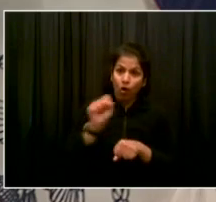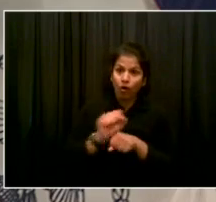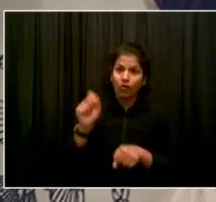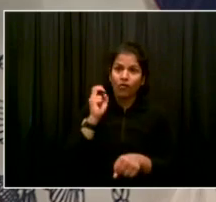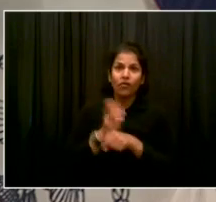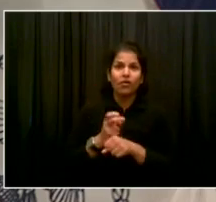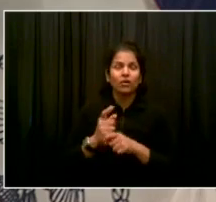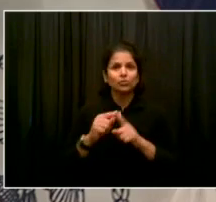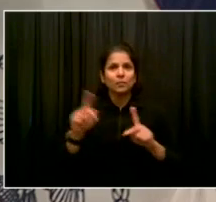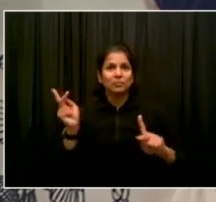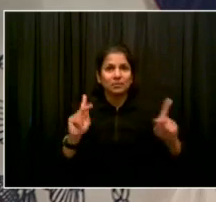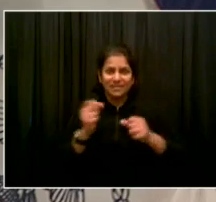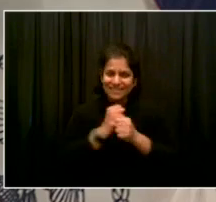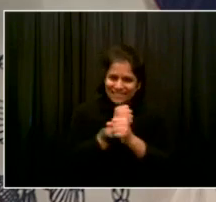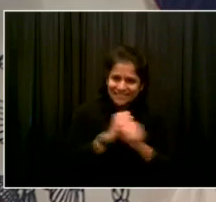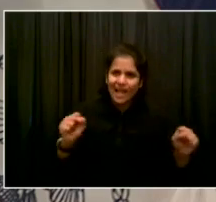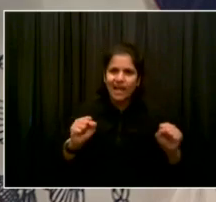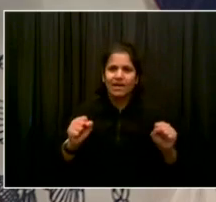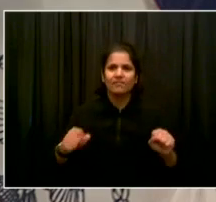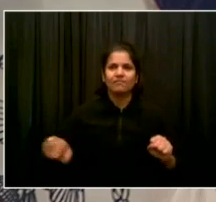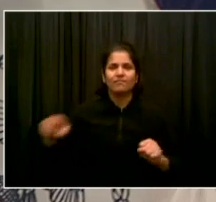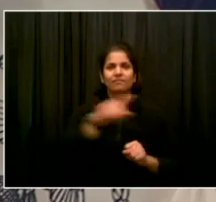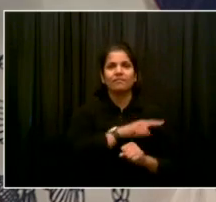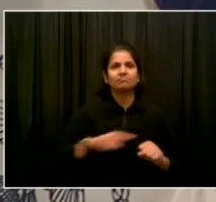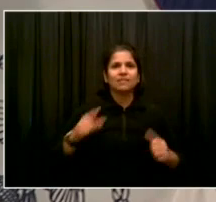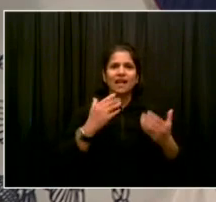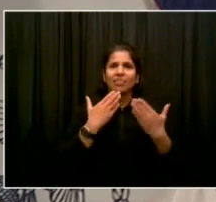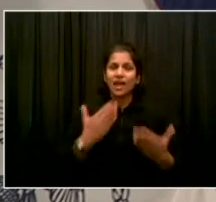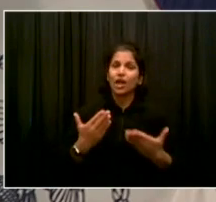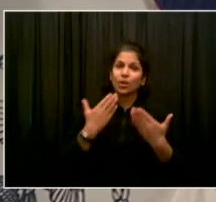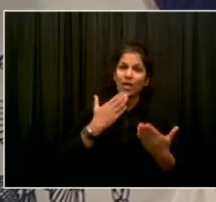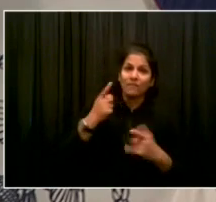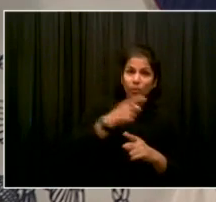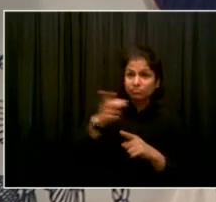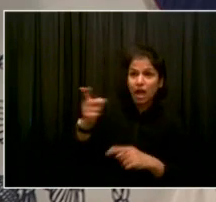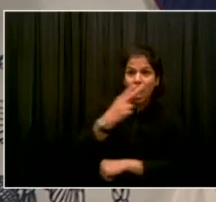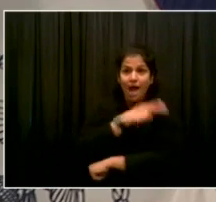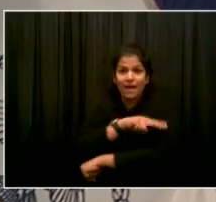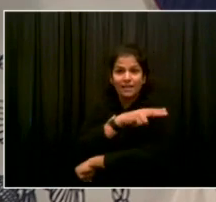first responders, everyone who's vaccinating people, testing people. All